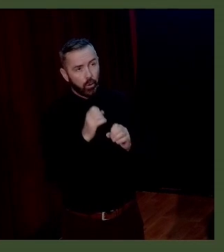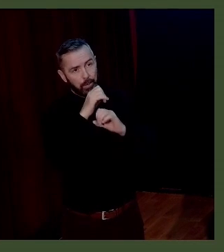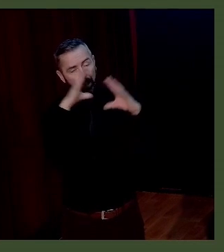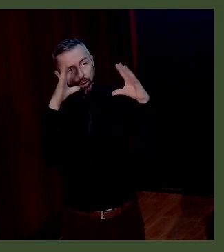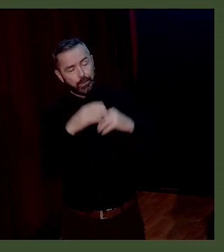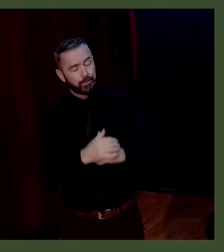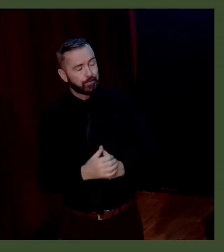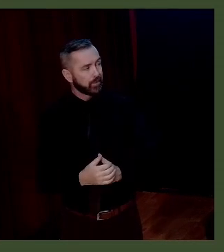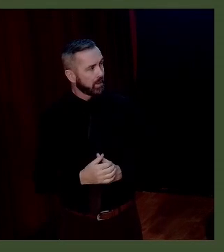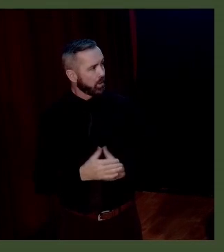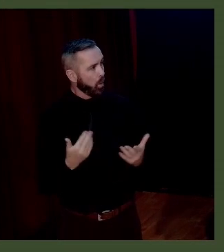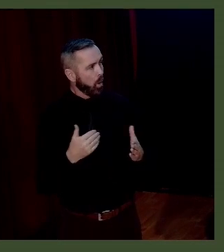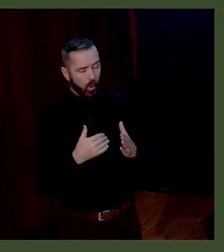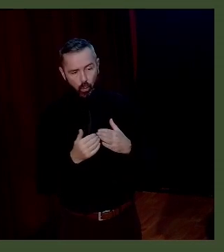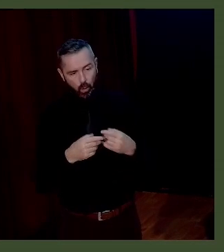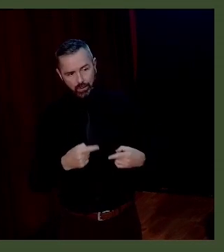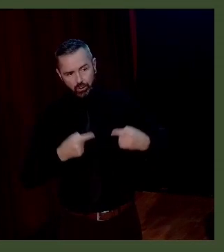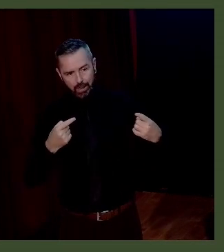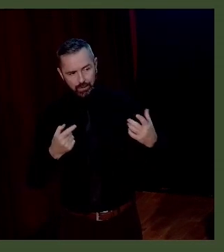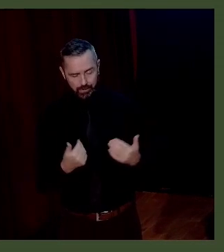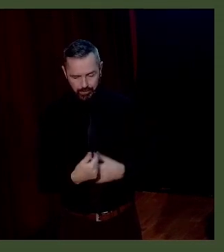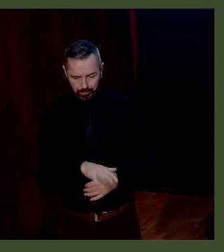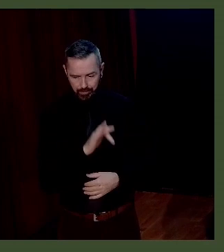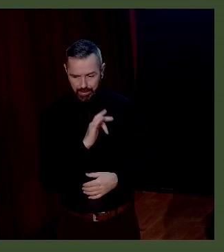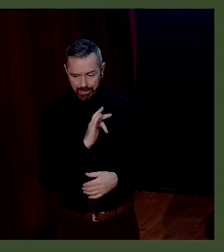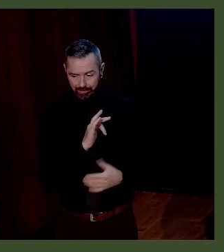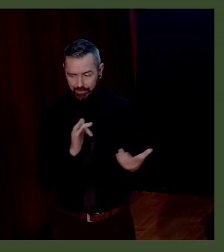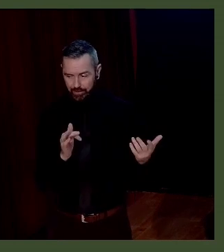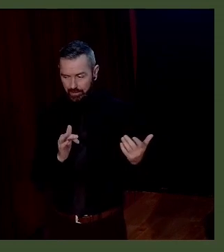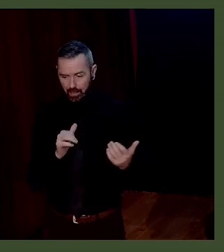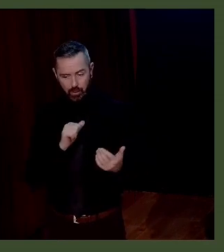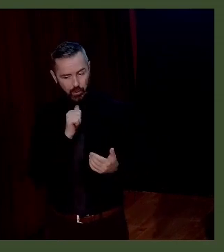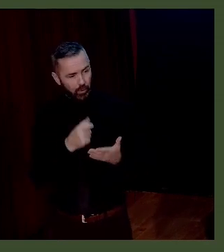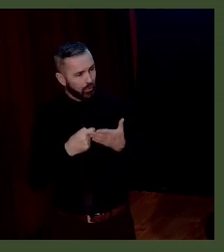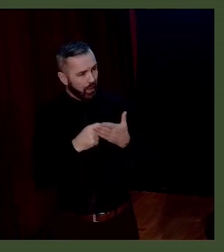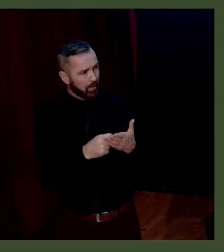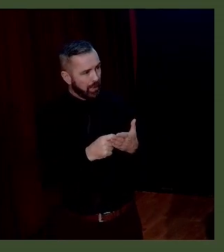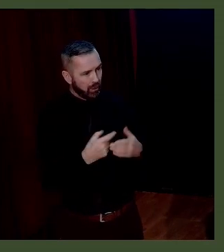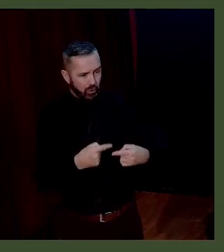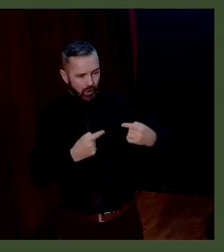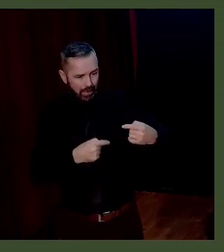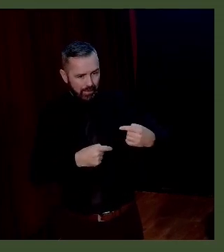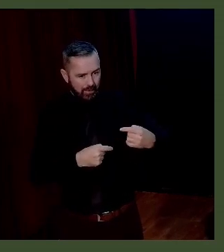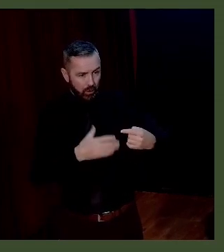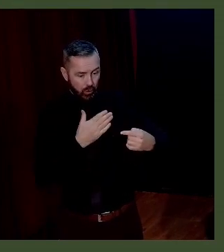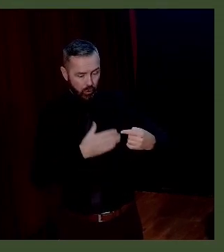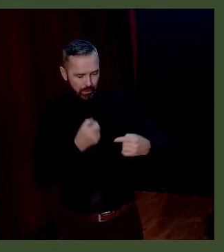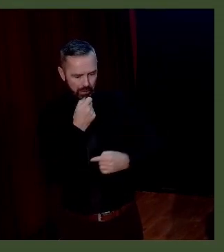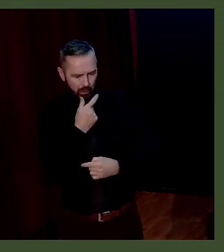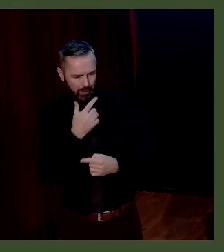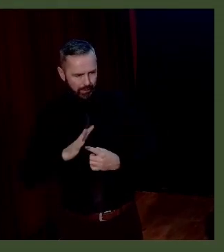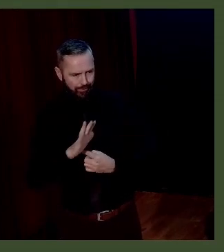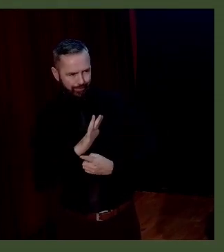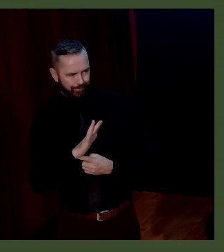So what is the challenge? Now, I am by no means suggesting that the challenge was limited to Dublin. I'm by no means suggesting that